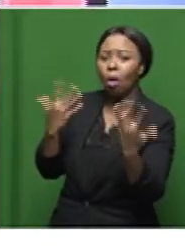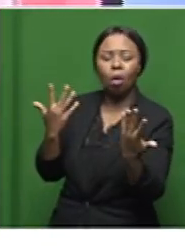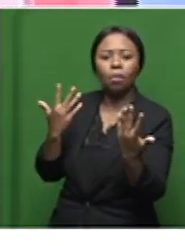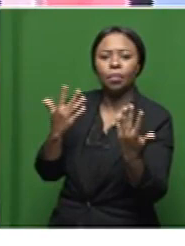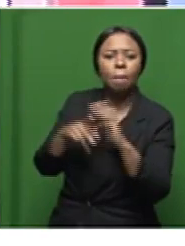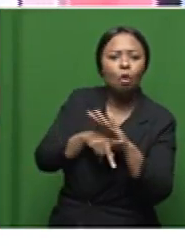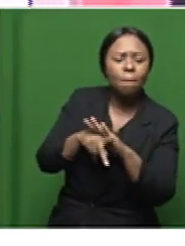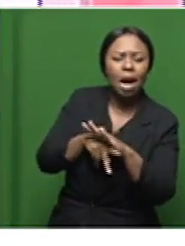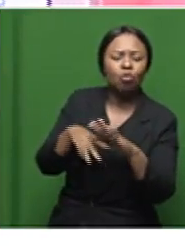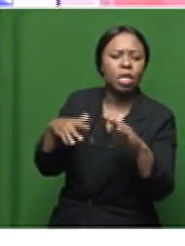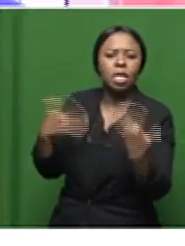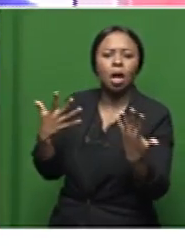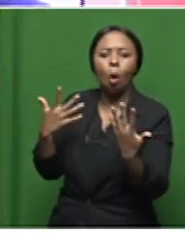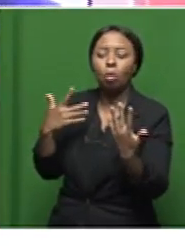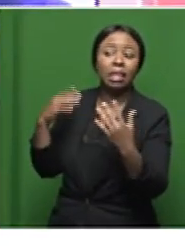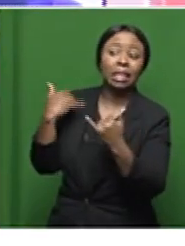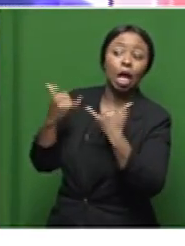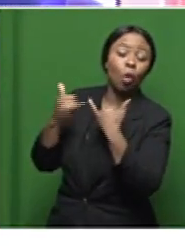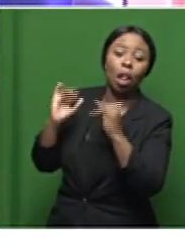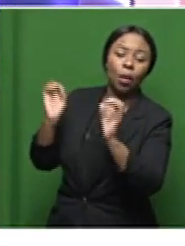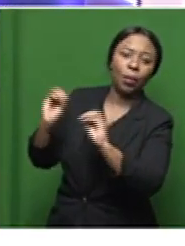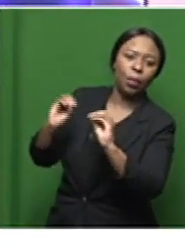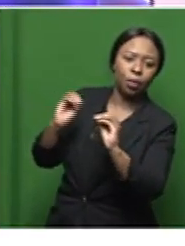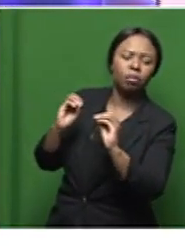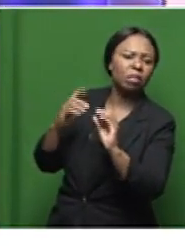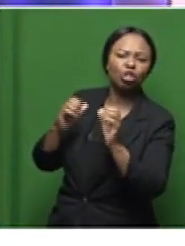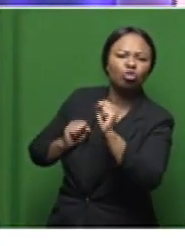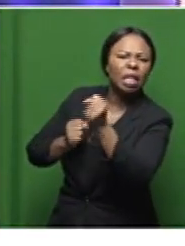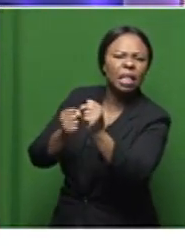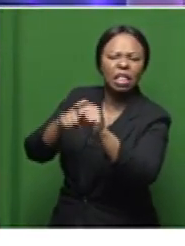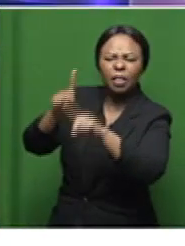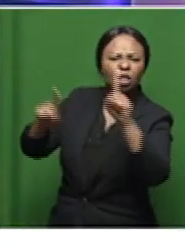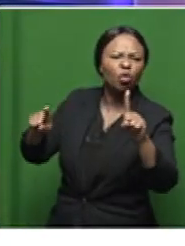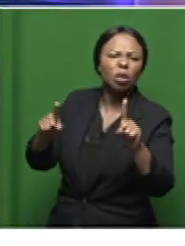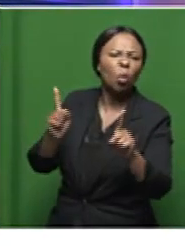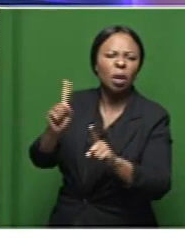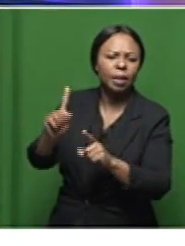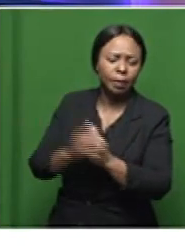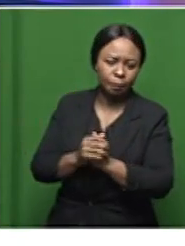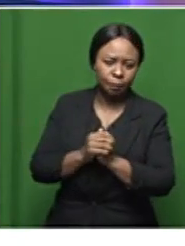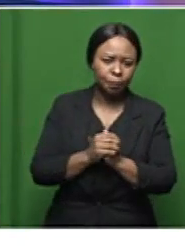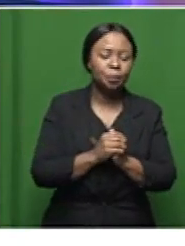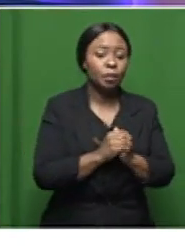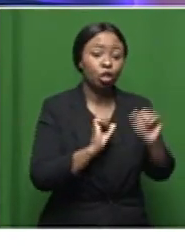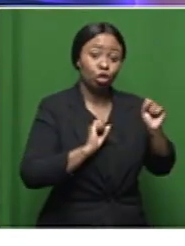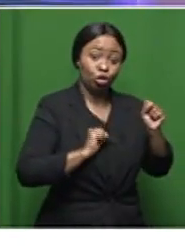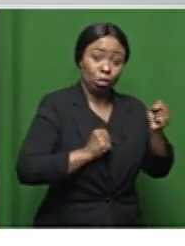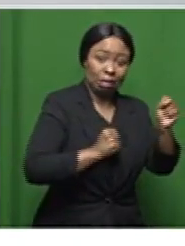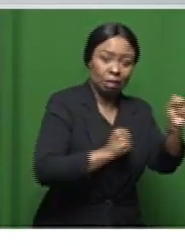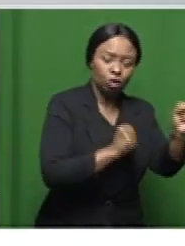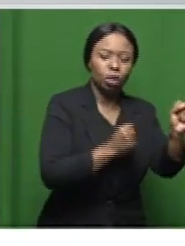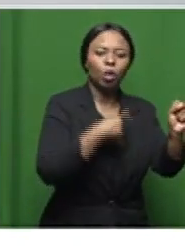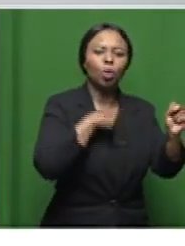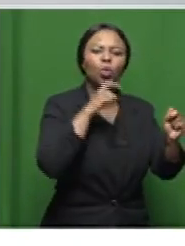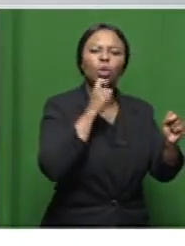kids that aren't sexually active at that point in time? What strategies have you come up with? Okay, the strategies that we